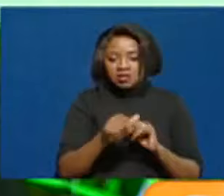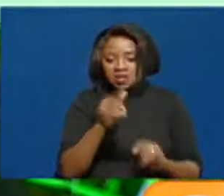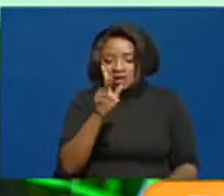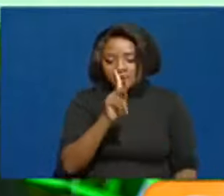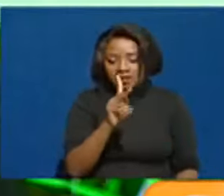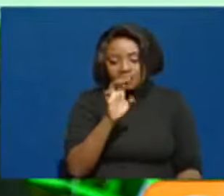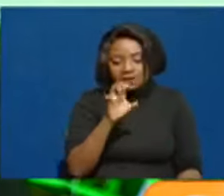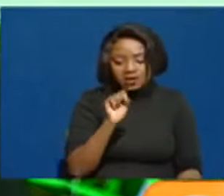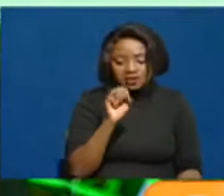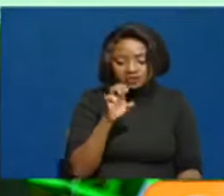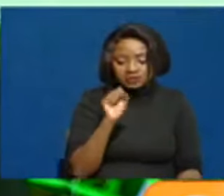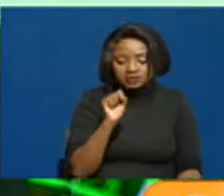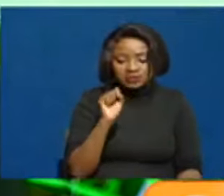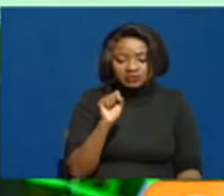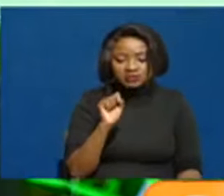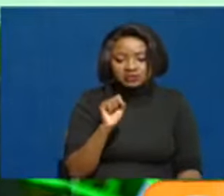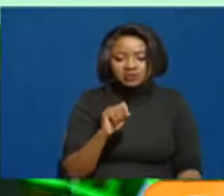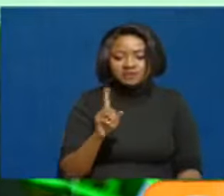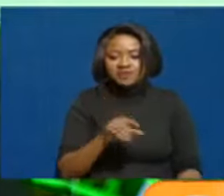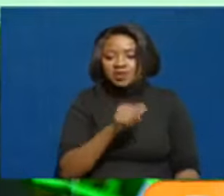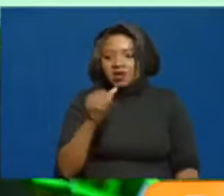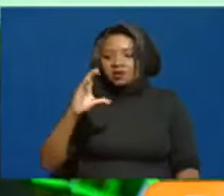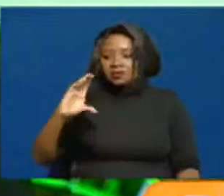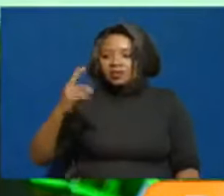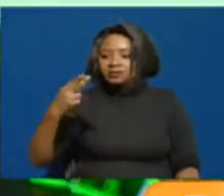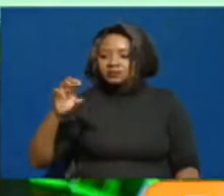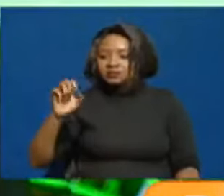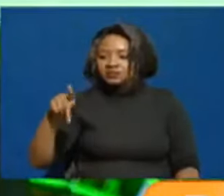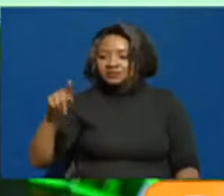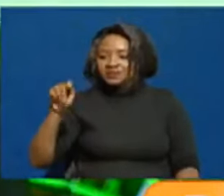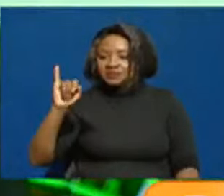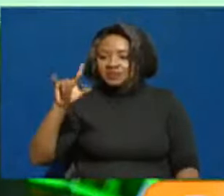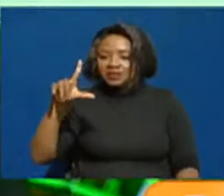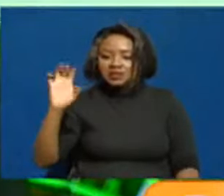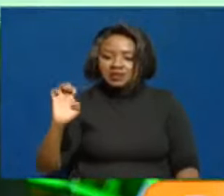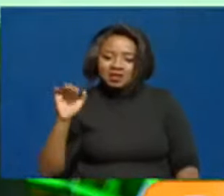and Jeptiret area. And so these six